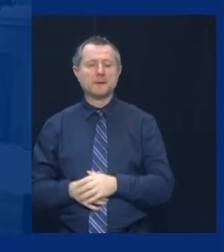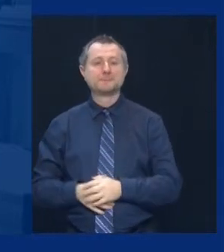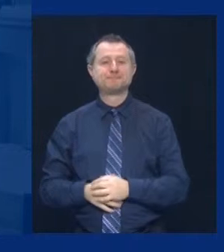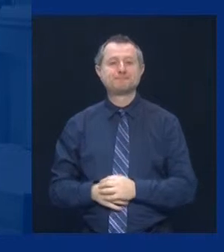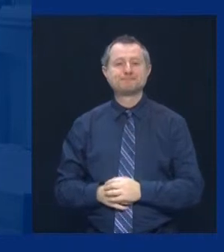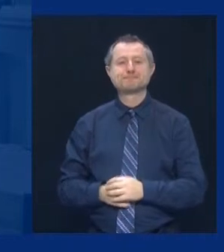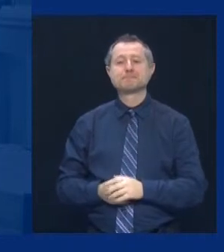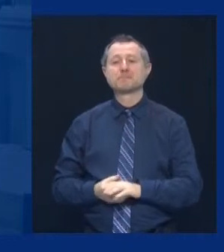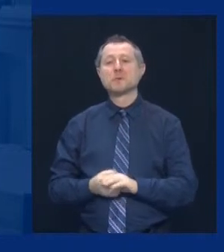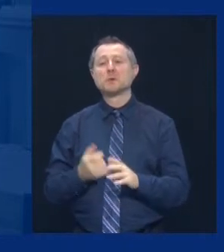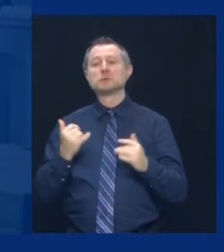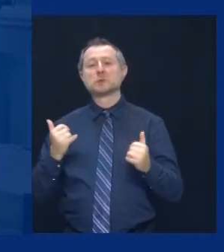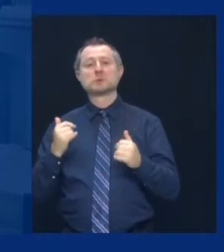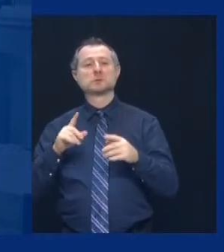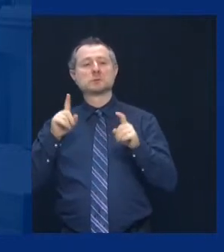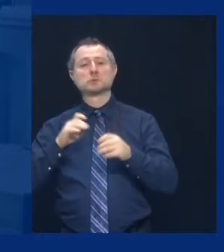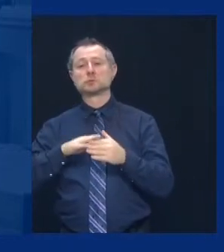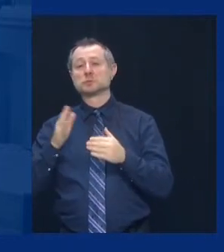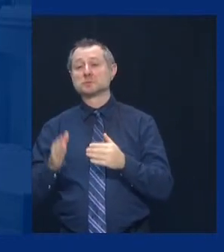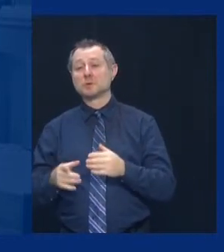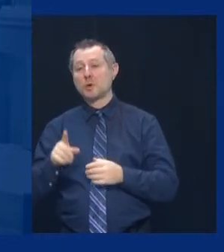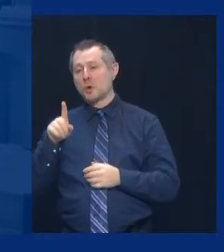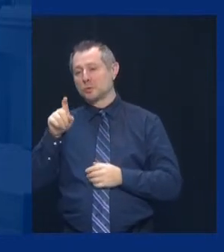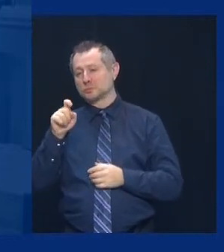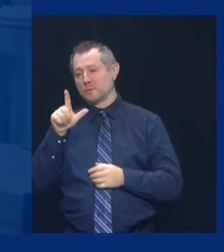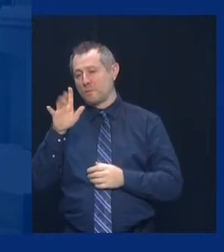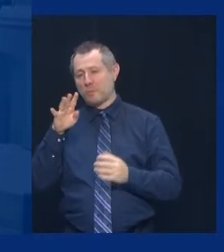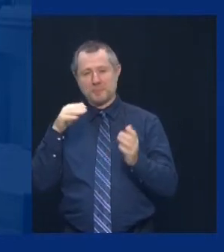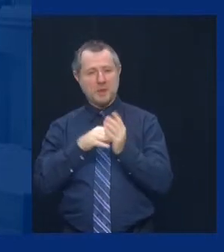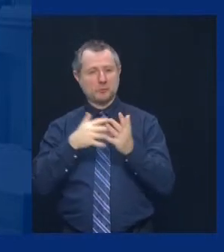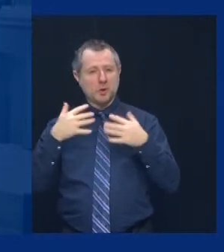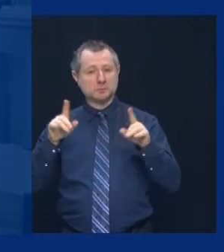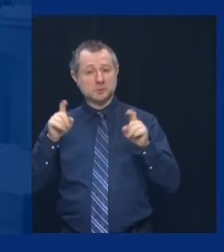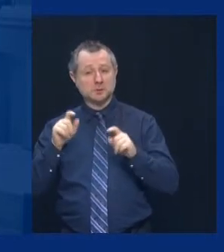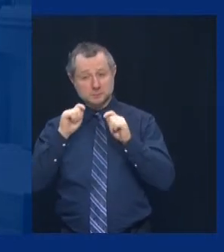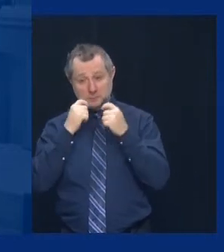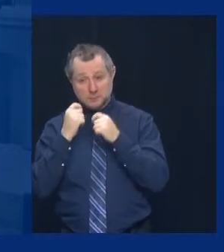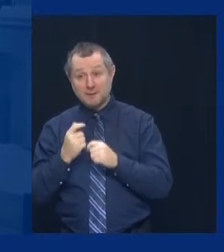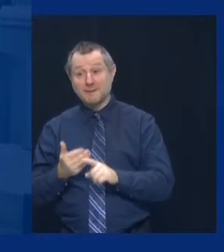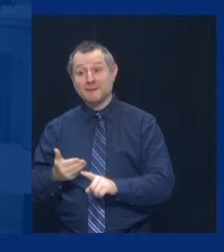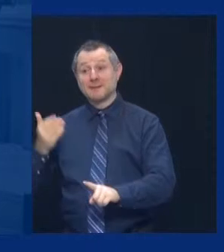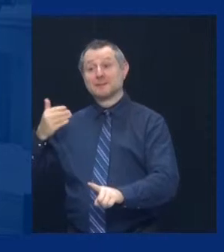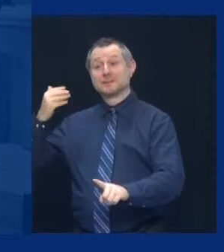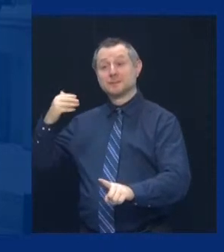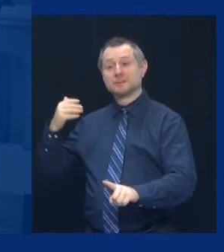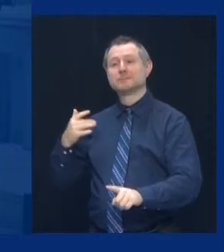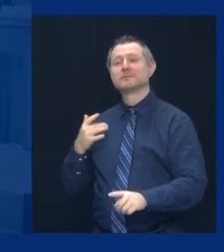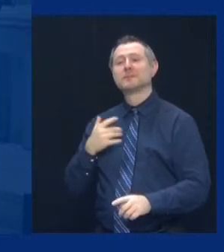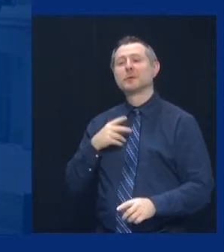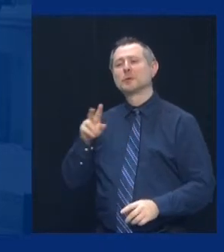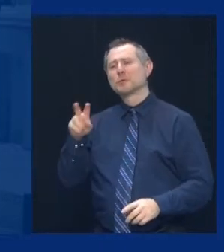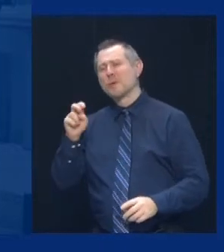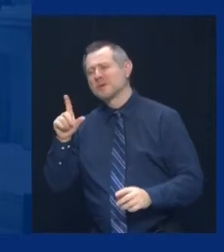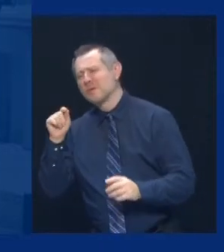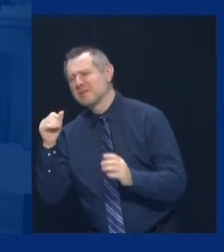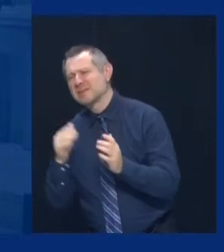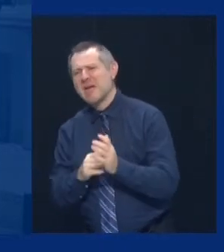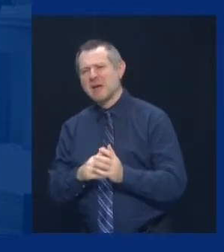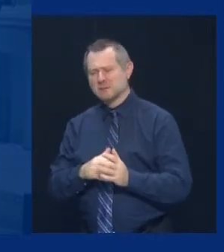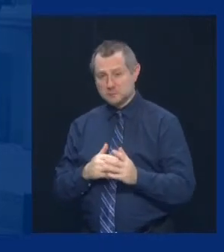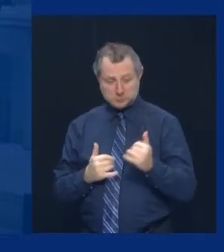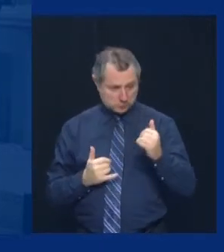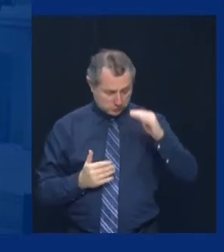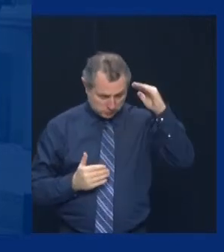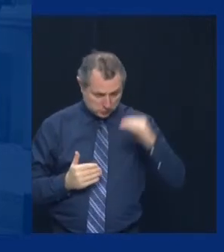You see the test results, 124,000. We were doing 220,000 tests some days, so the number